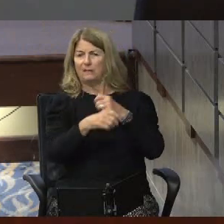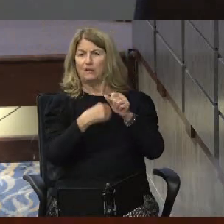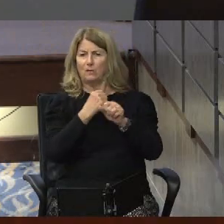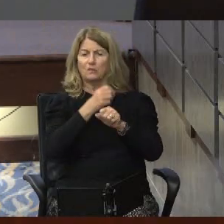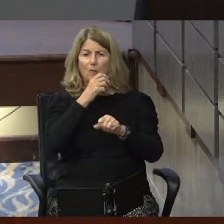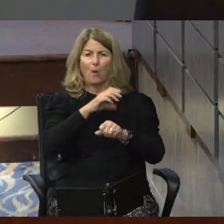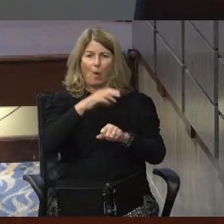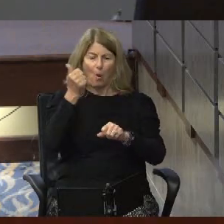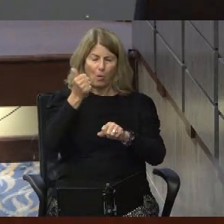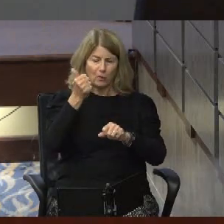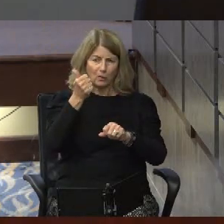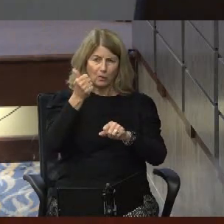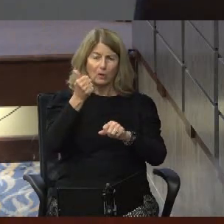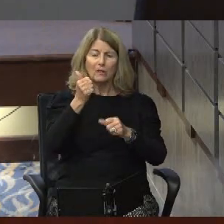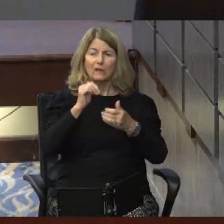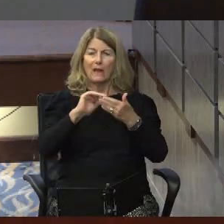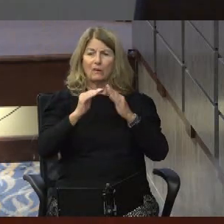plaza,